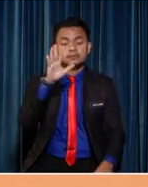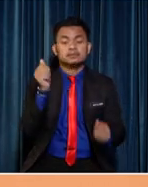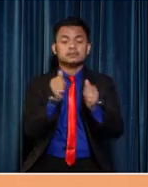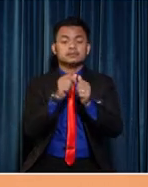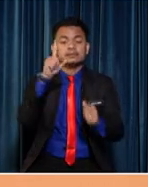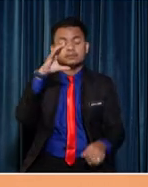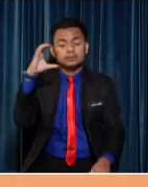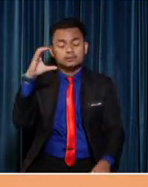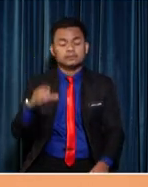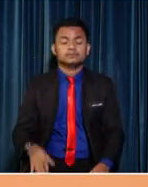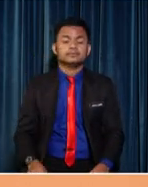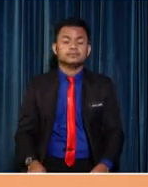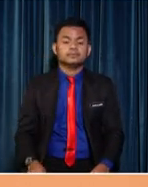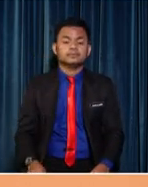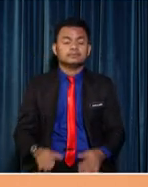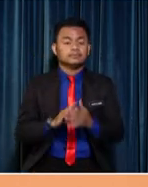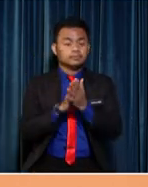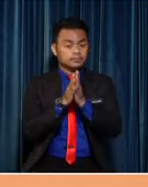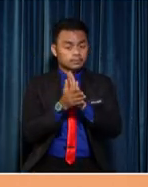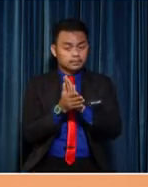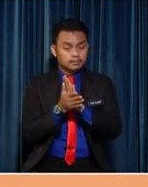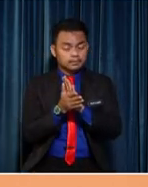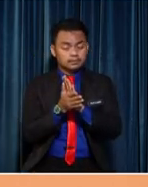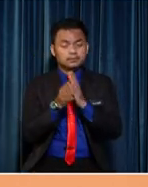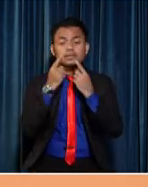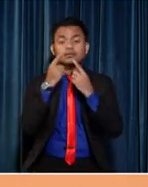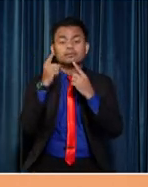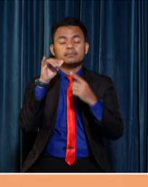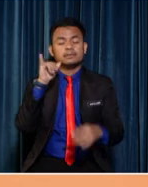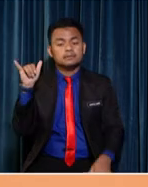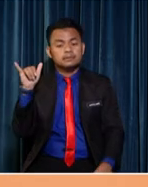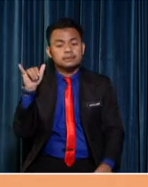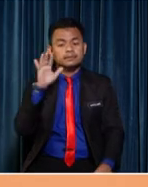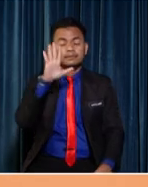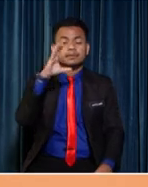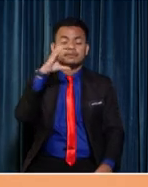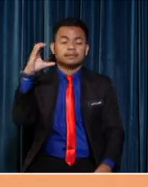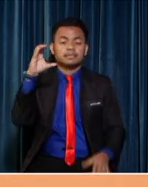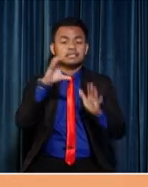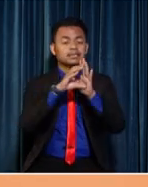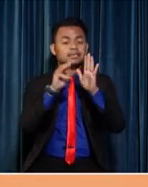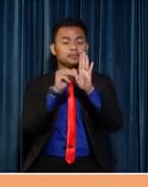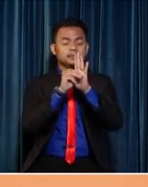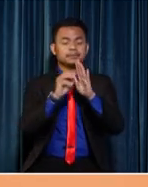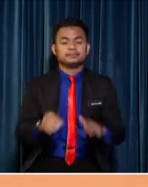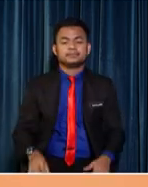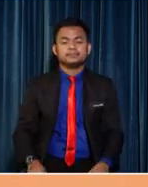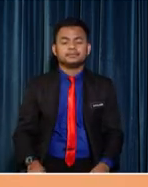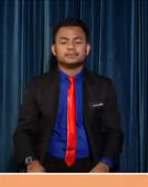100. So, the answer is 500 centimeters.